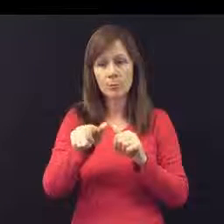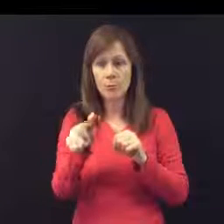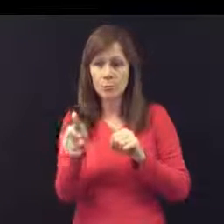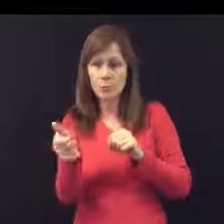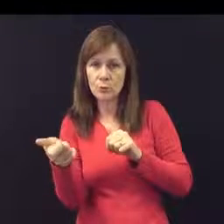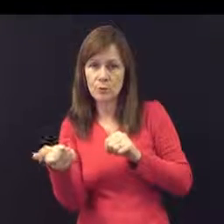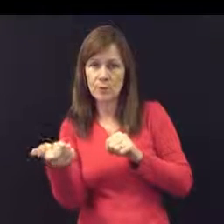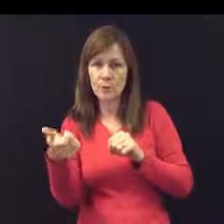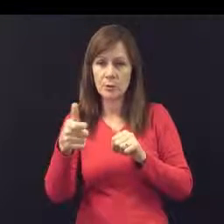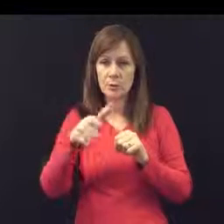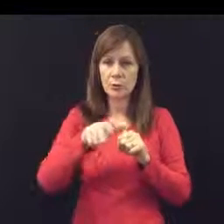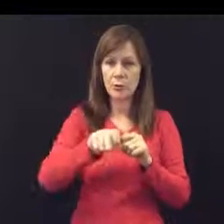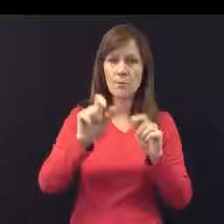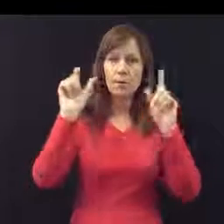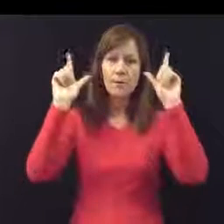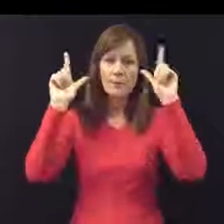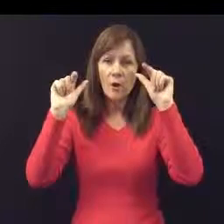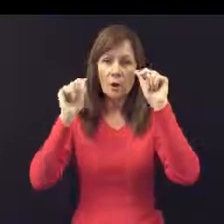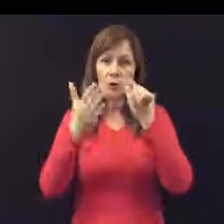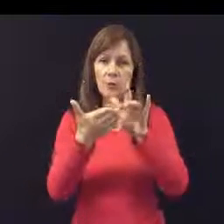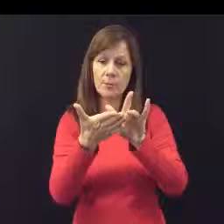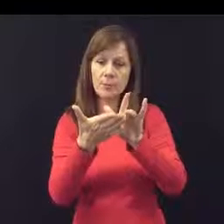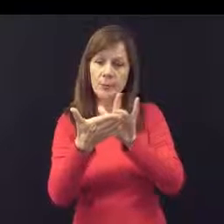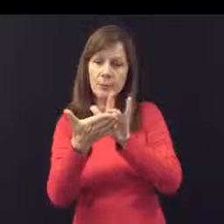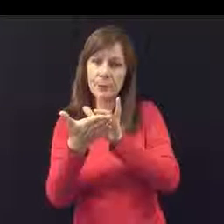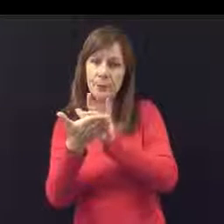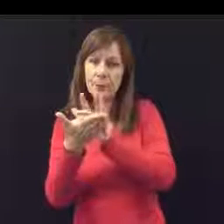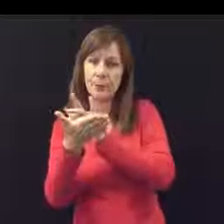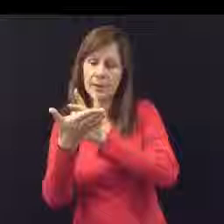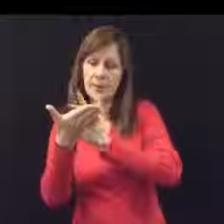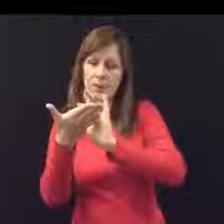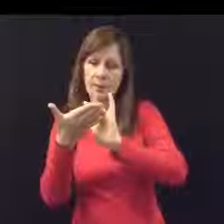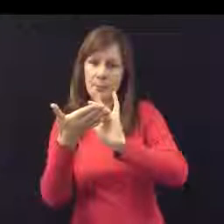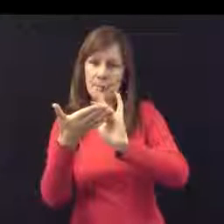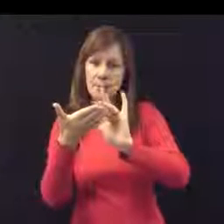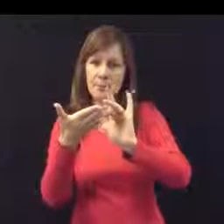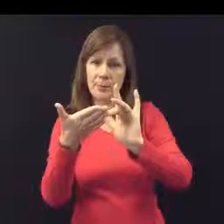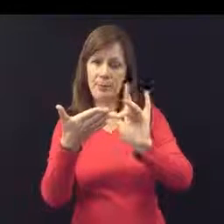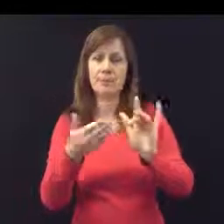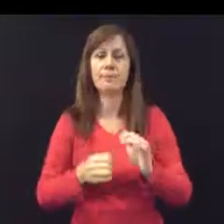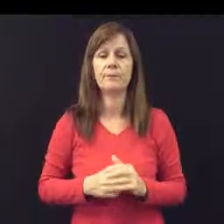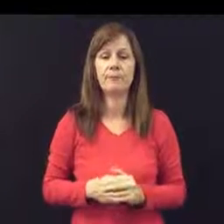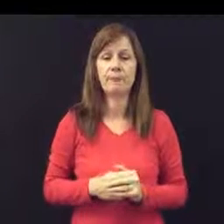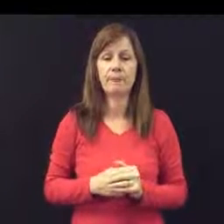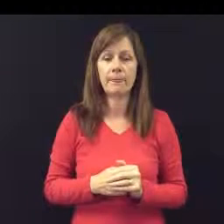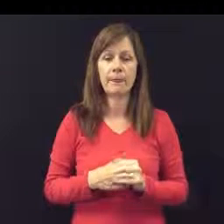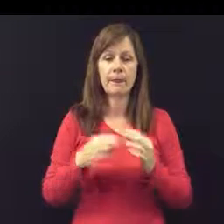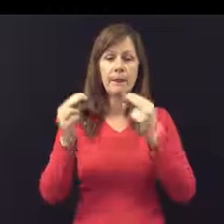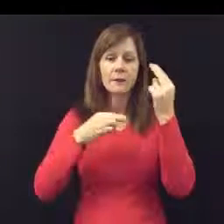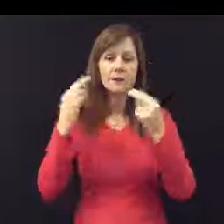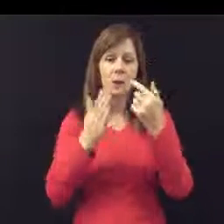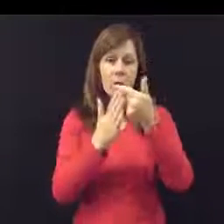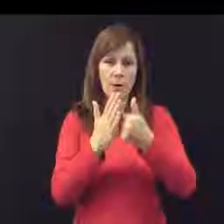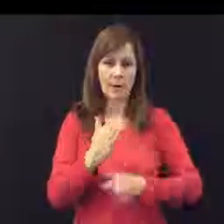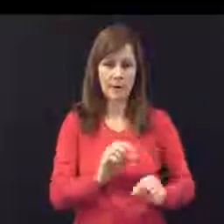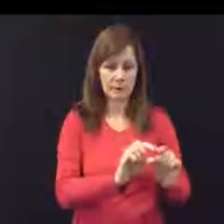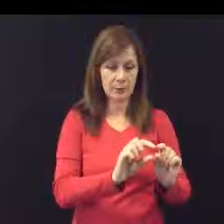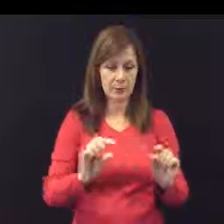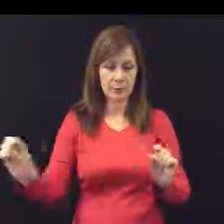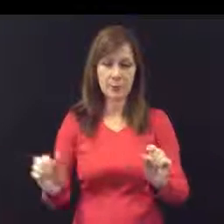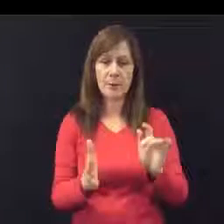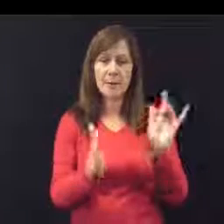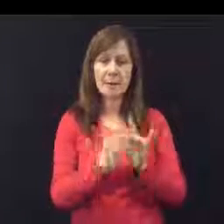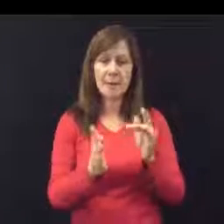version 5.1. Keep your fingers crossed. To change the volume of the song currently playing, tap and drag on the volume control